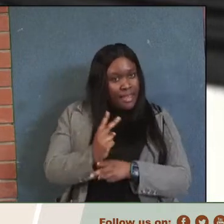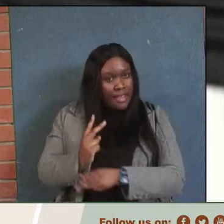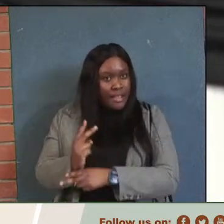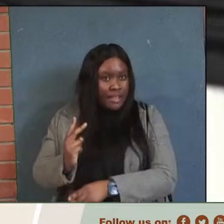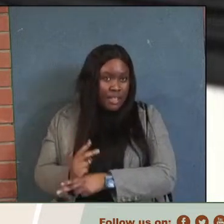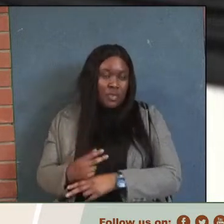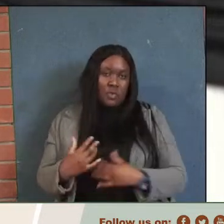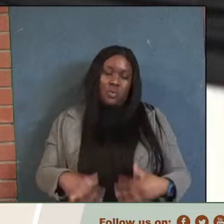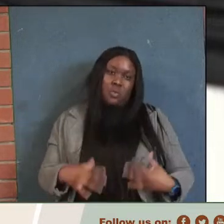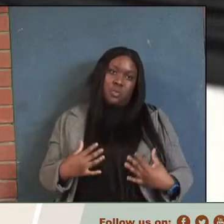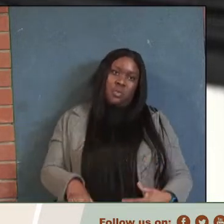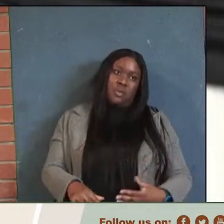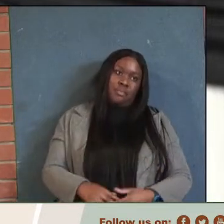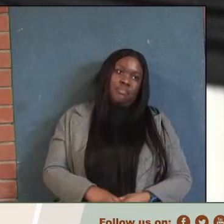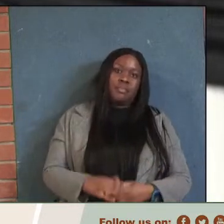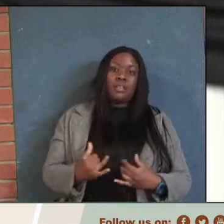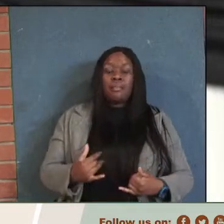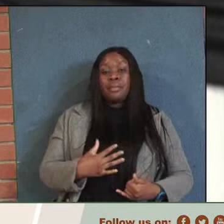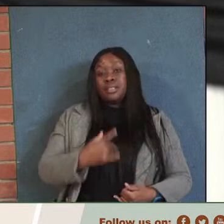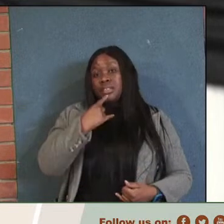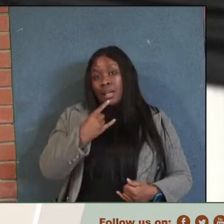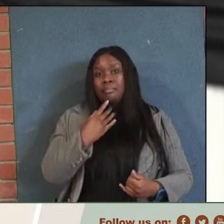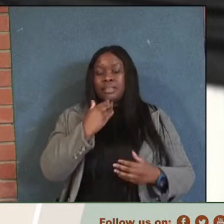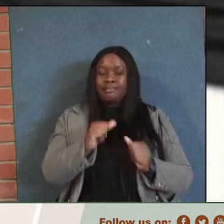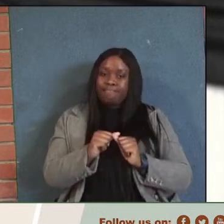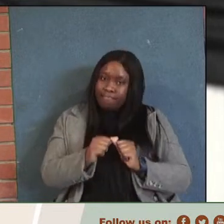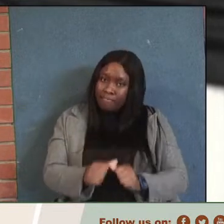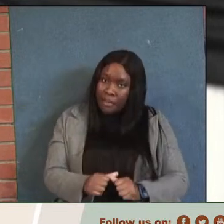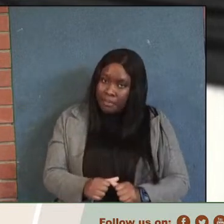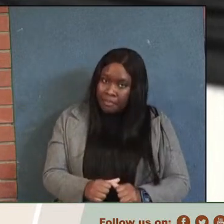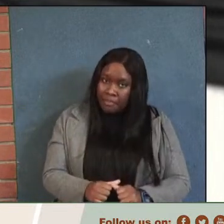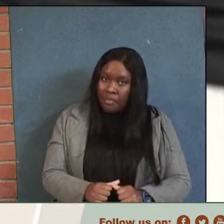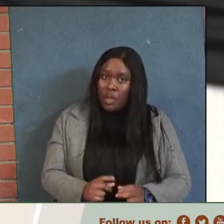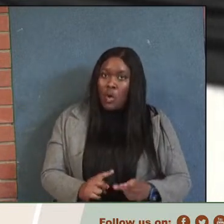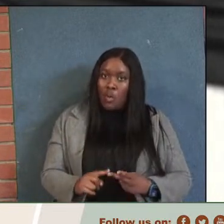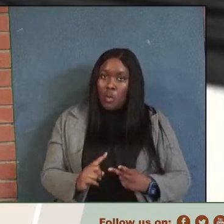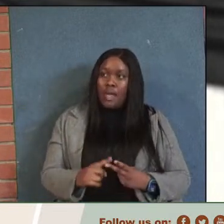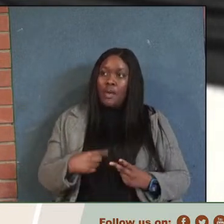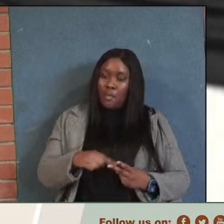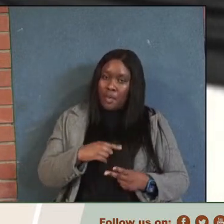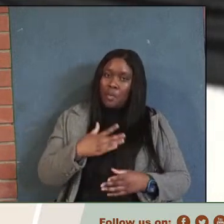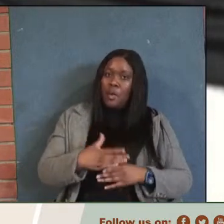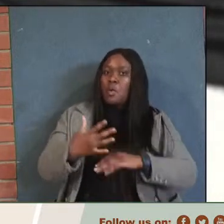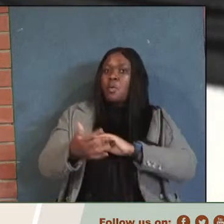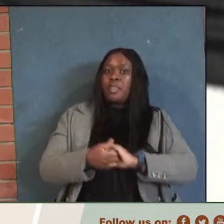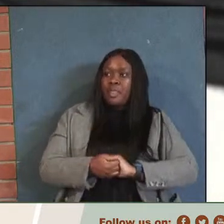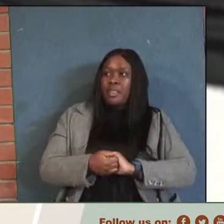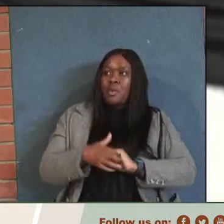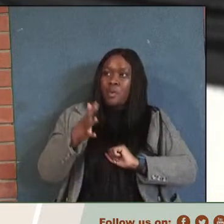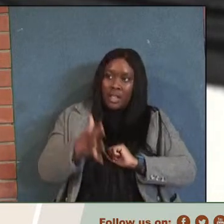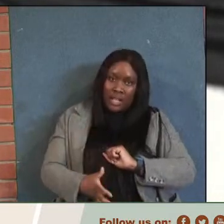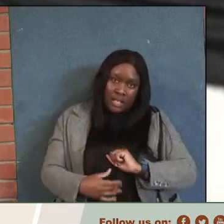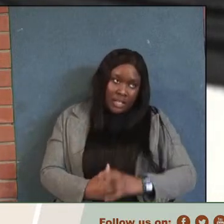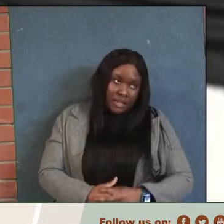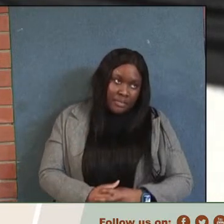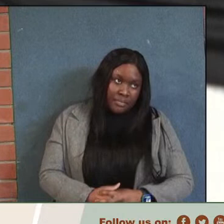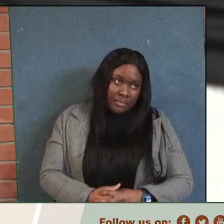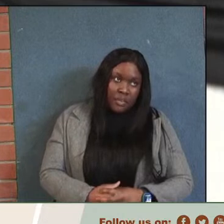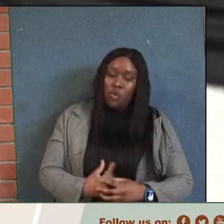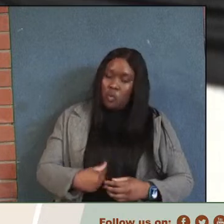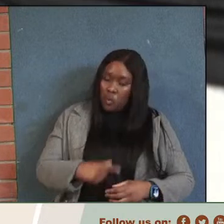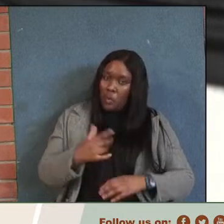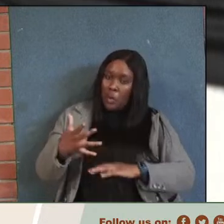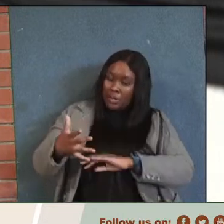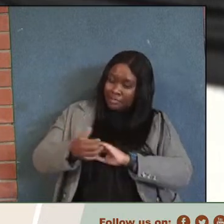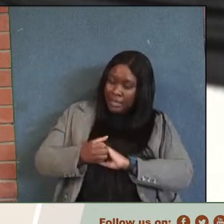But now what I'm saying is, keep it up. We're going to work with you. We're going to walk